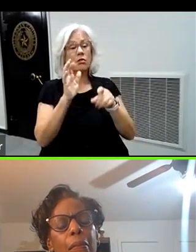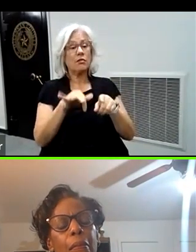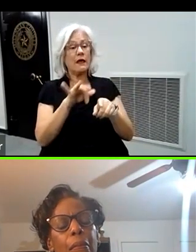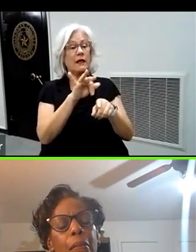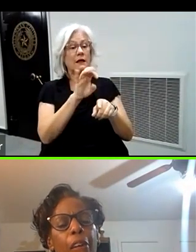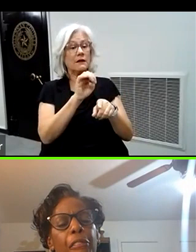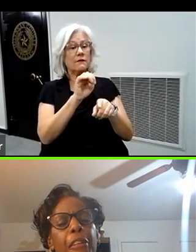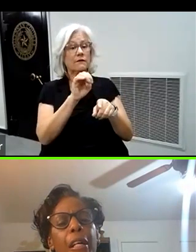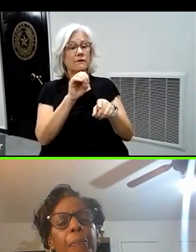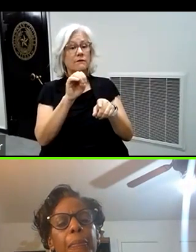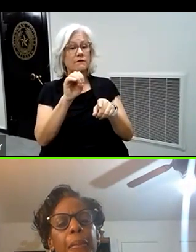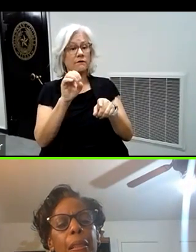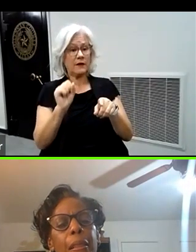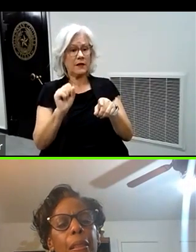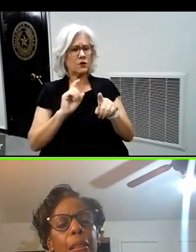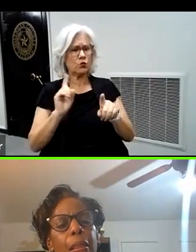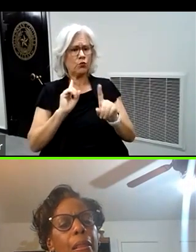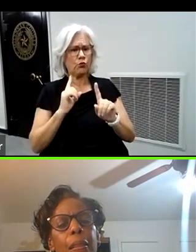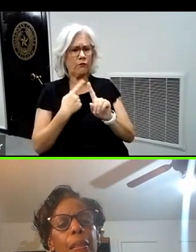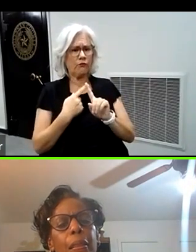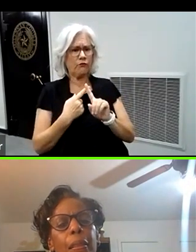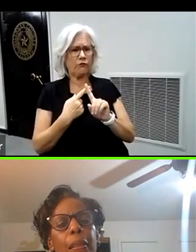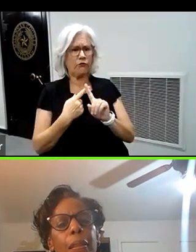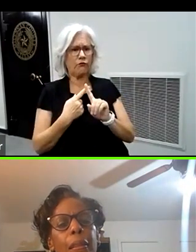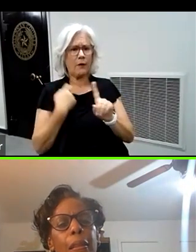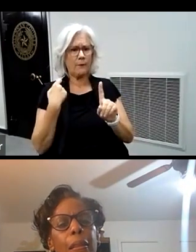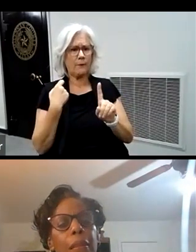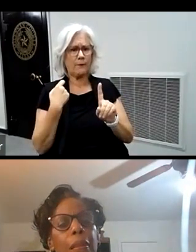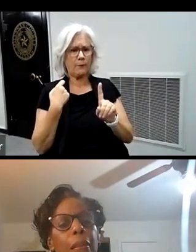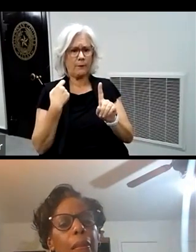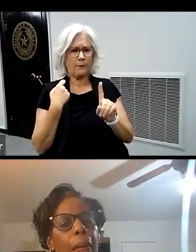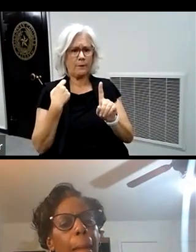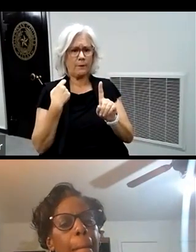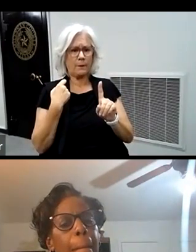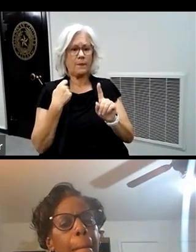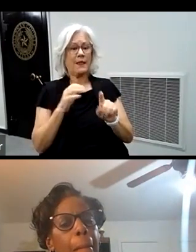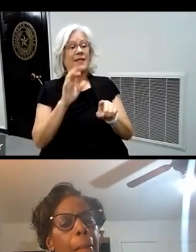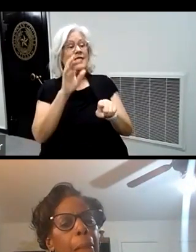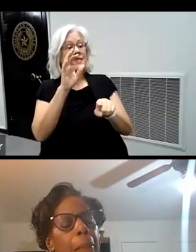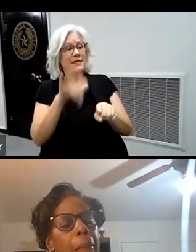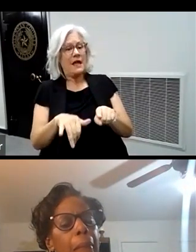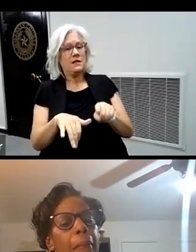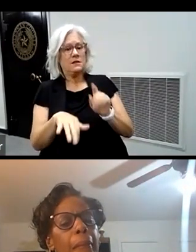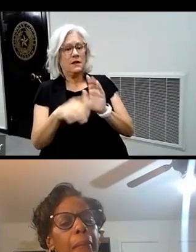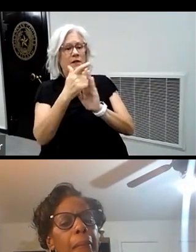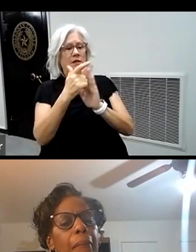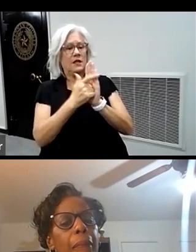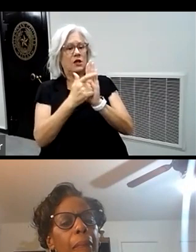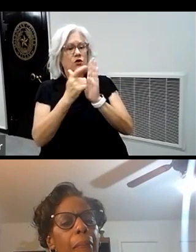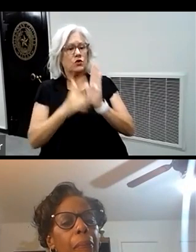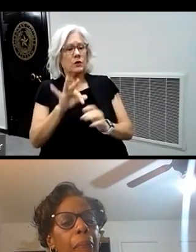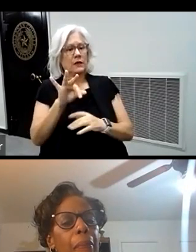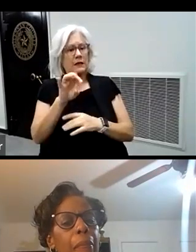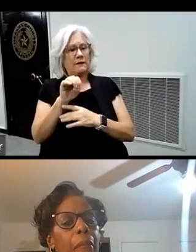are from? So they're the attorney fees for